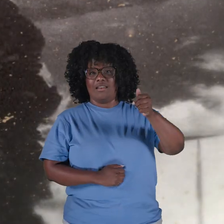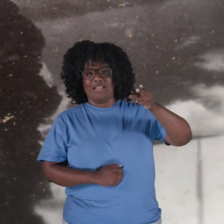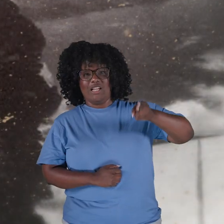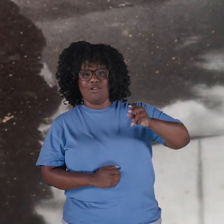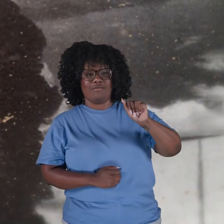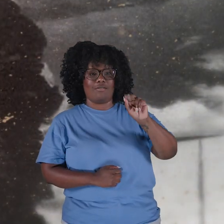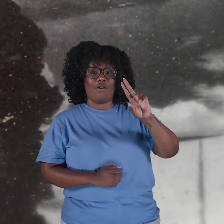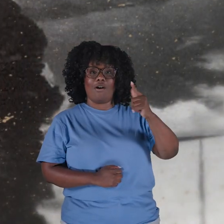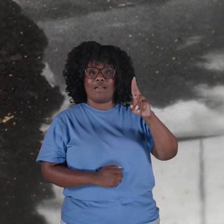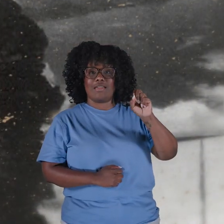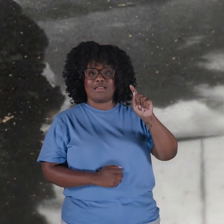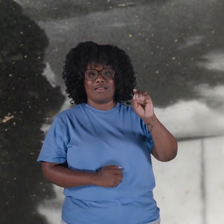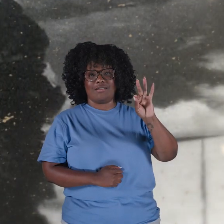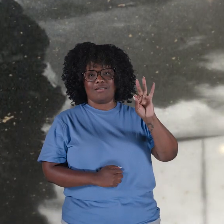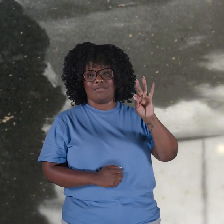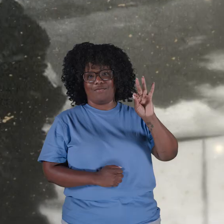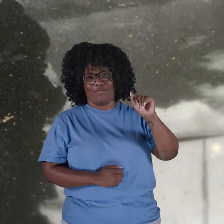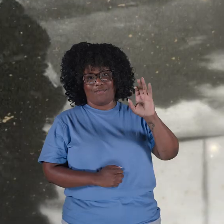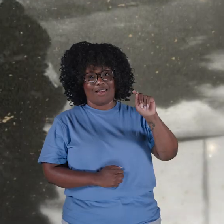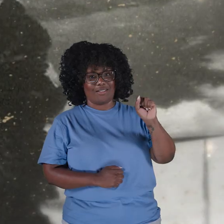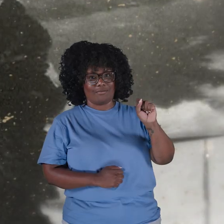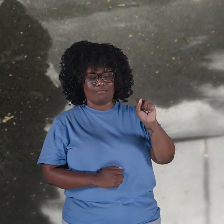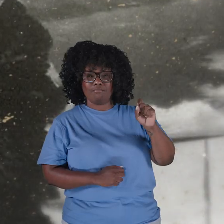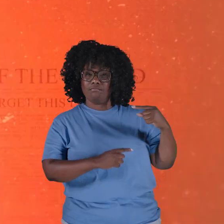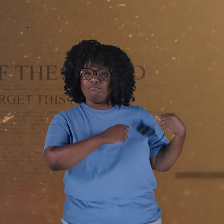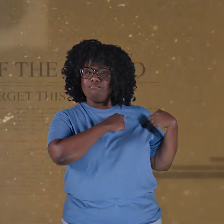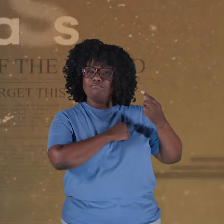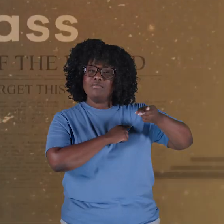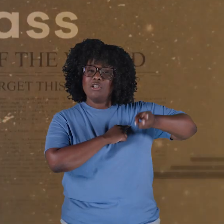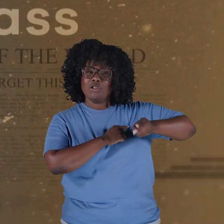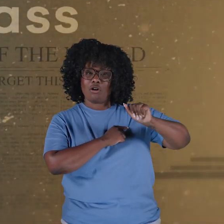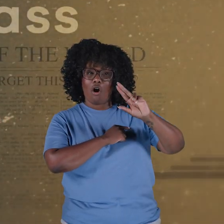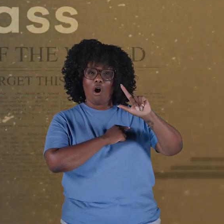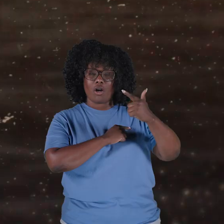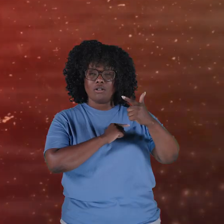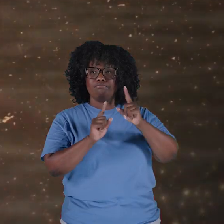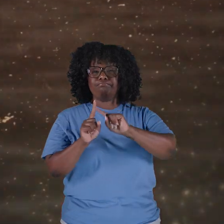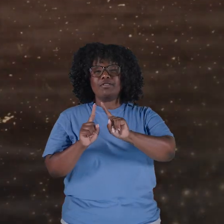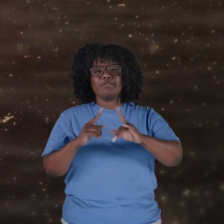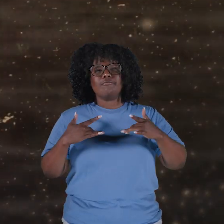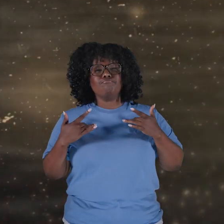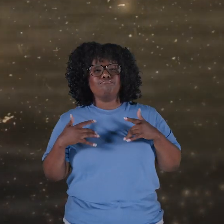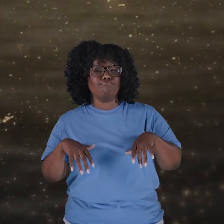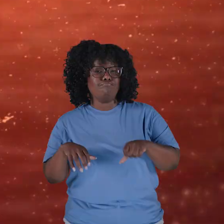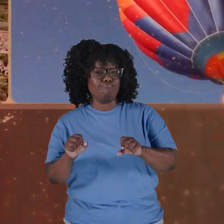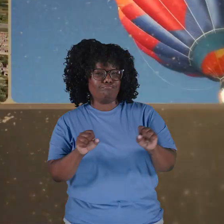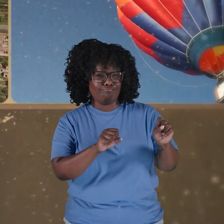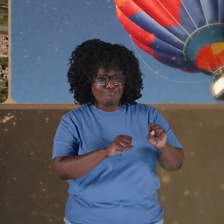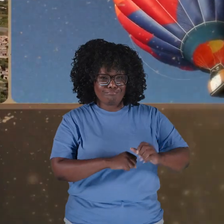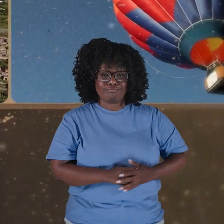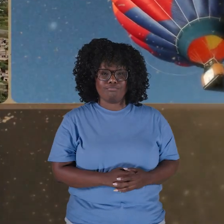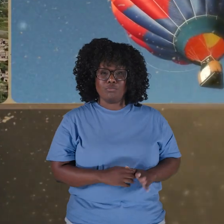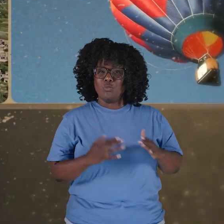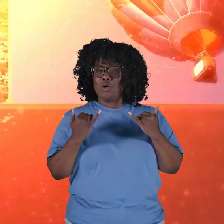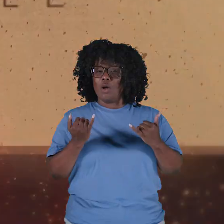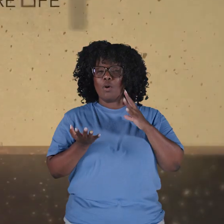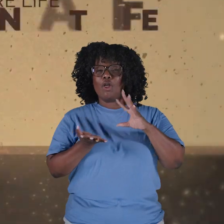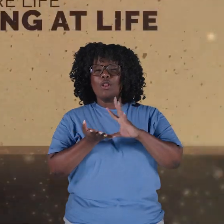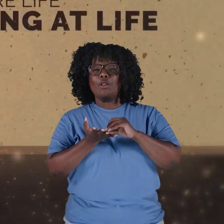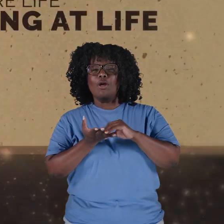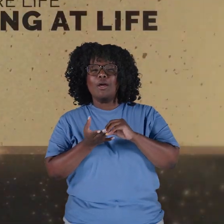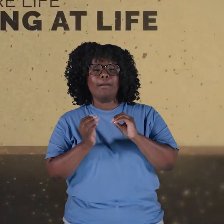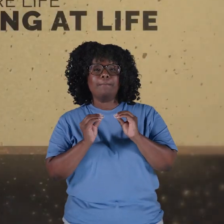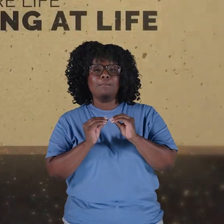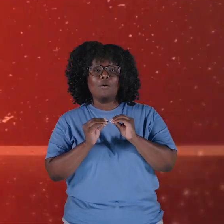10 Historical August Facts. Throughout history, August has been an eventful month.